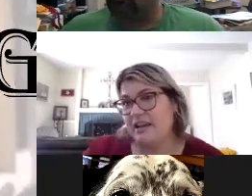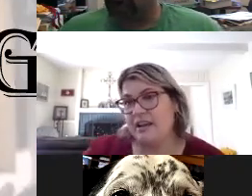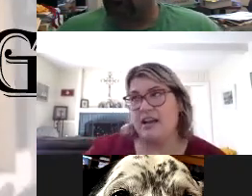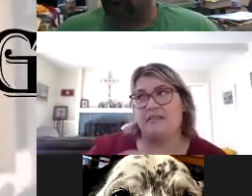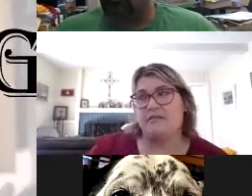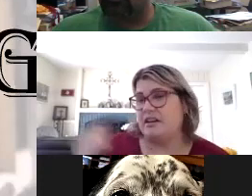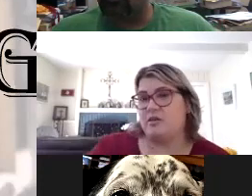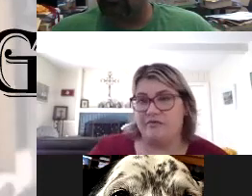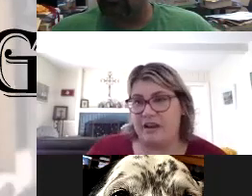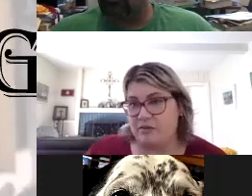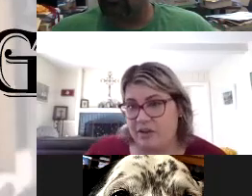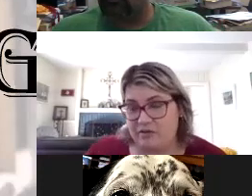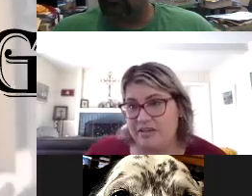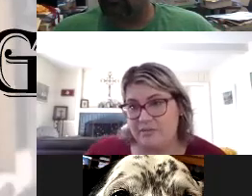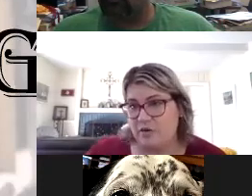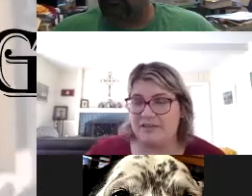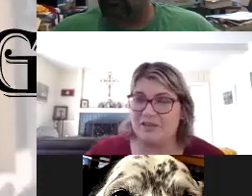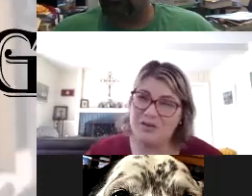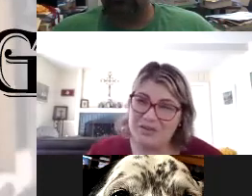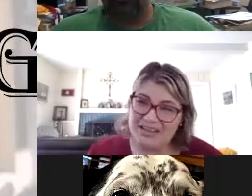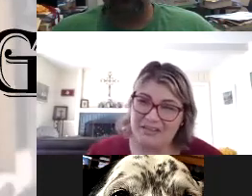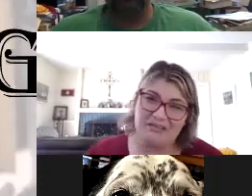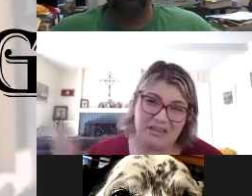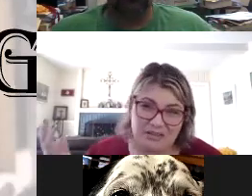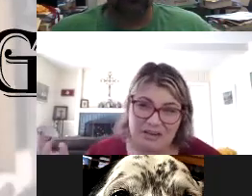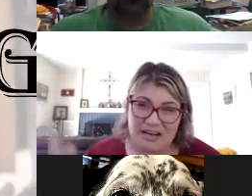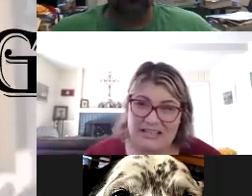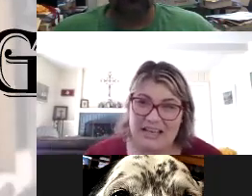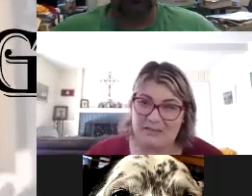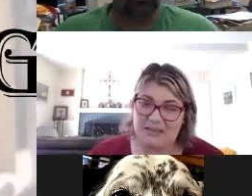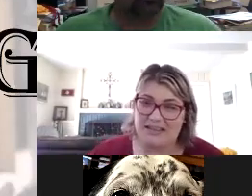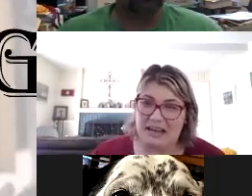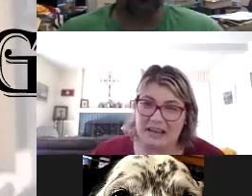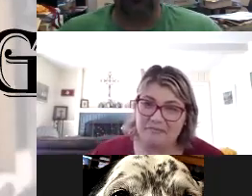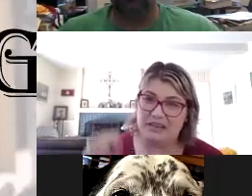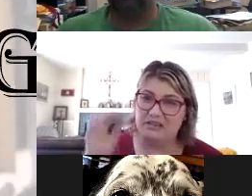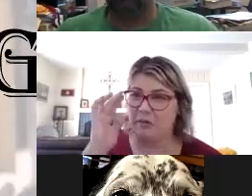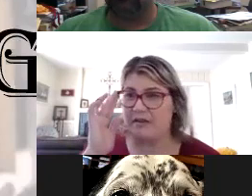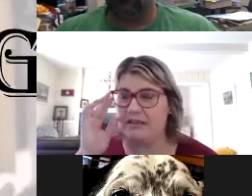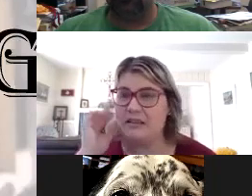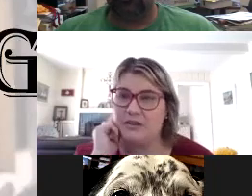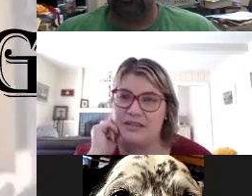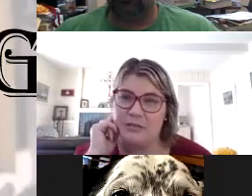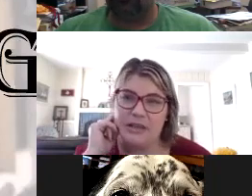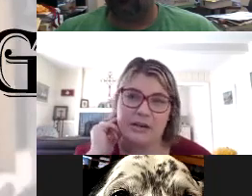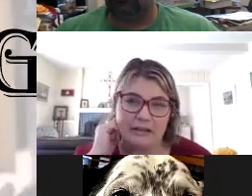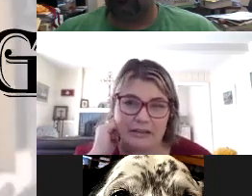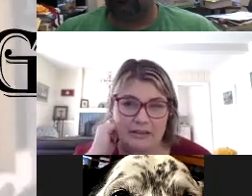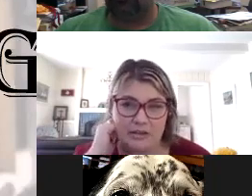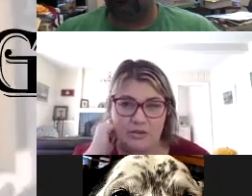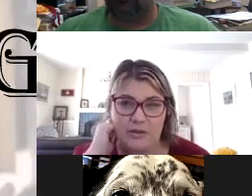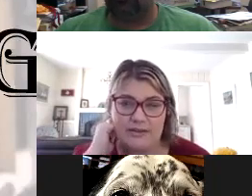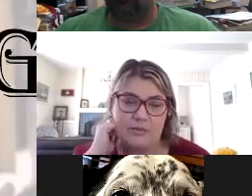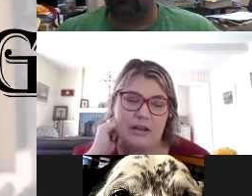take another federal code to move it. So usually they'll do it on any day except a Sunday. In 2013, when they were counting